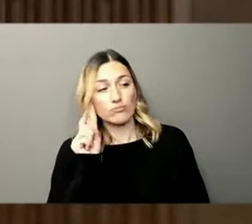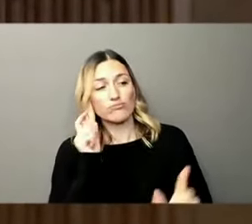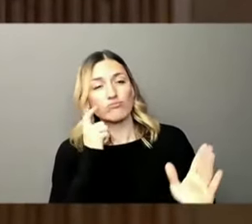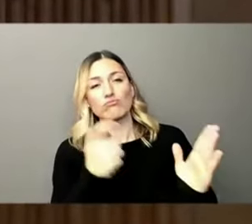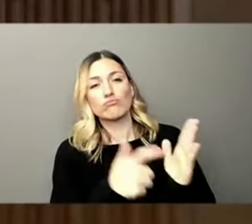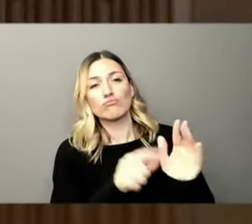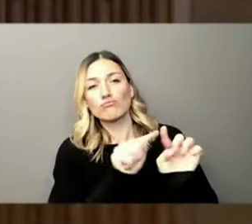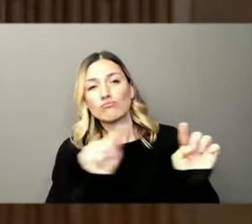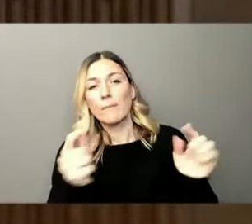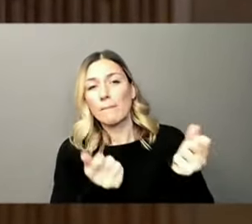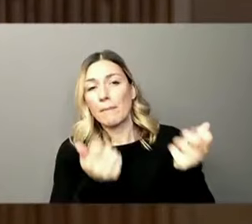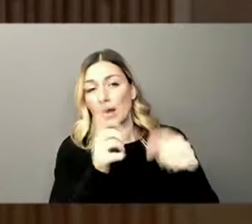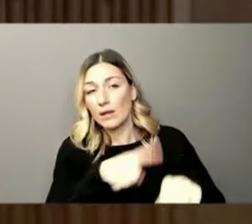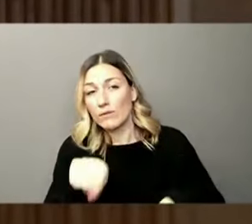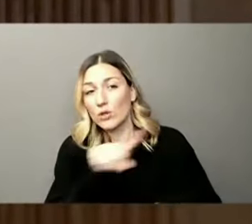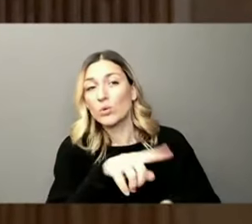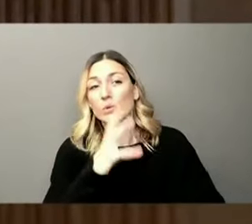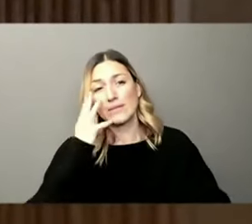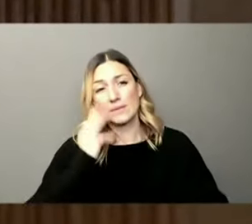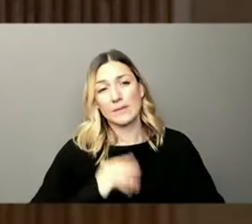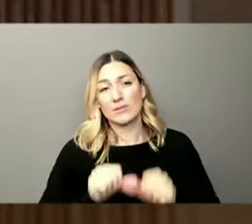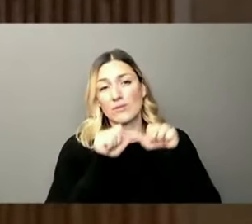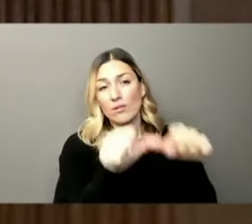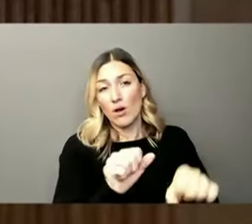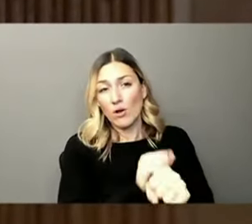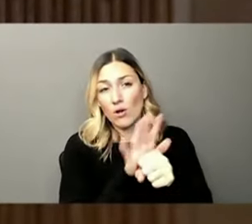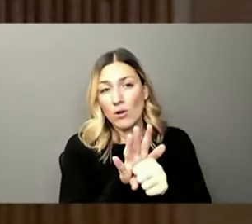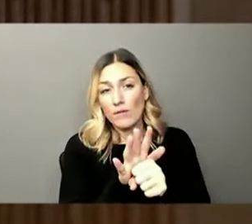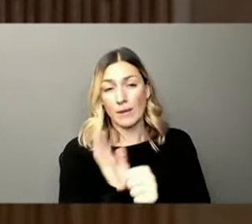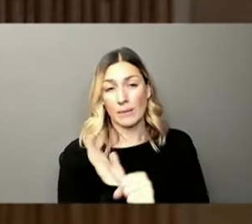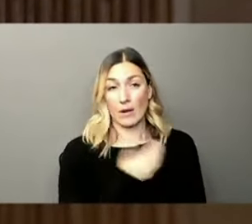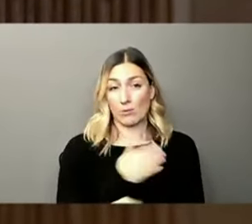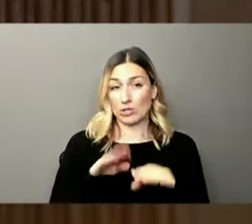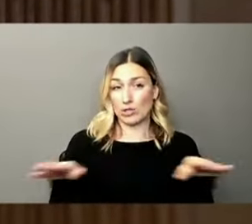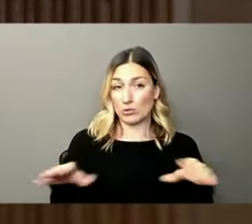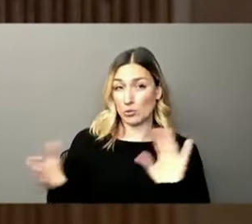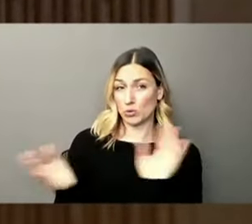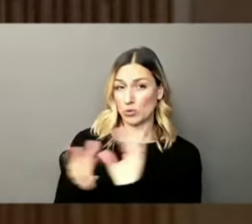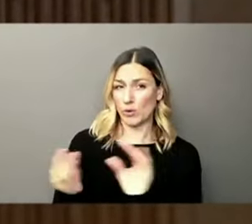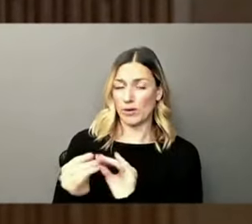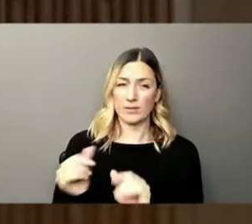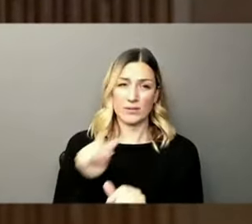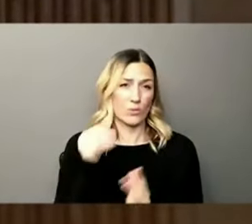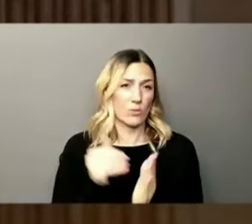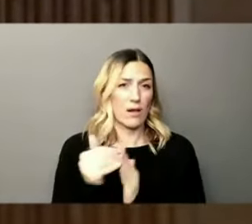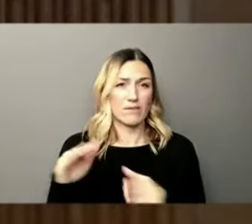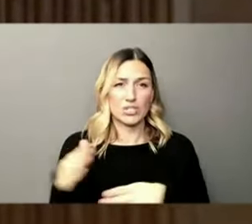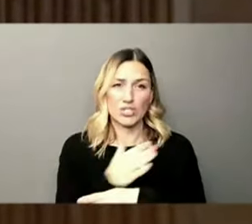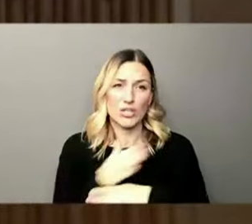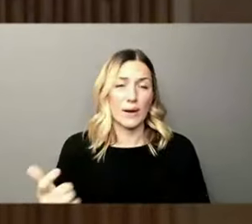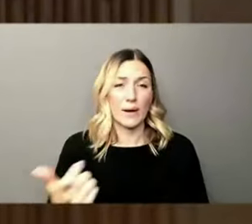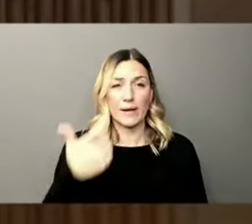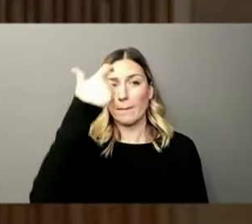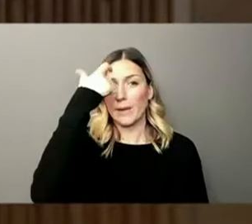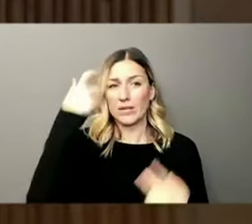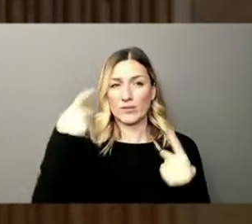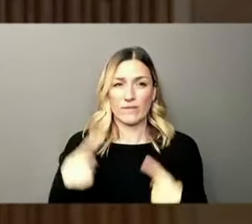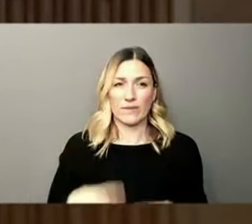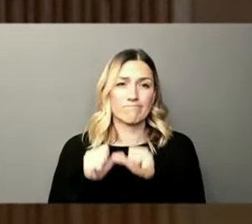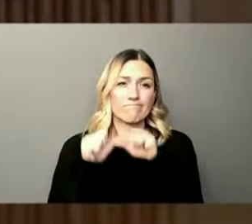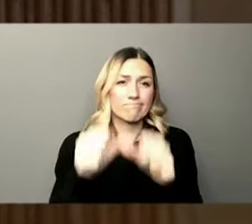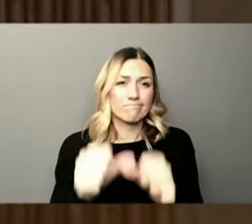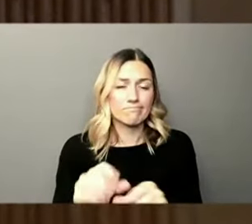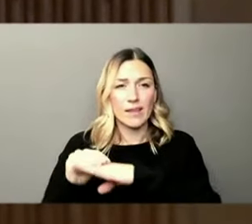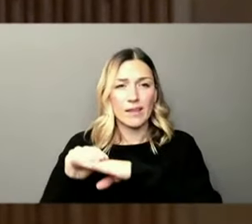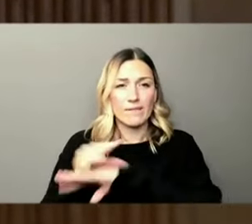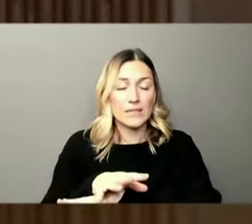COVID, but one story that is rarely shared is that of our children and the devastating physical and mental long-term effects it has. My